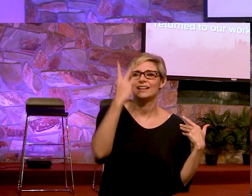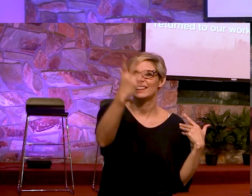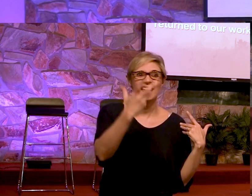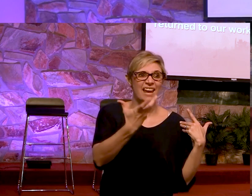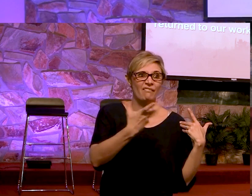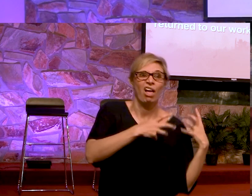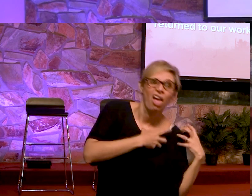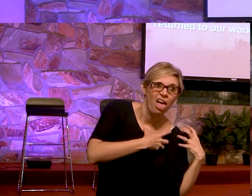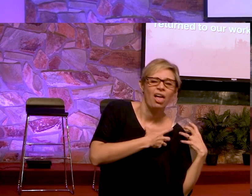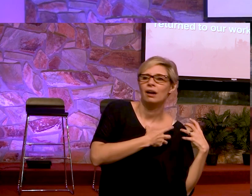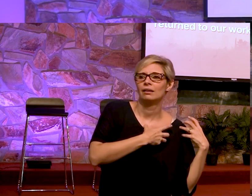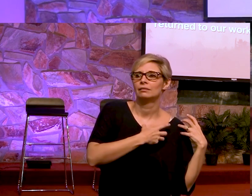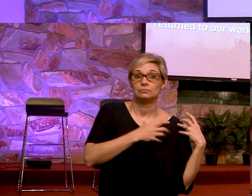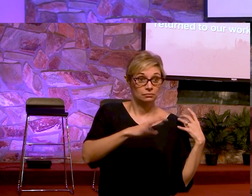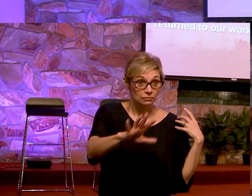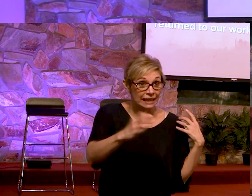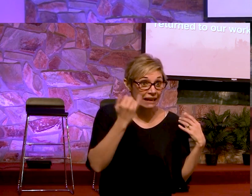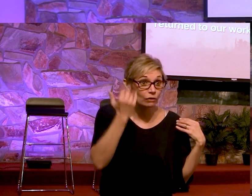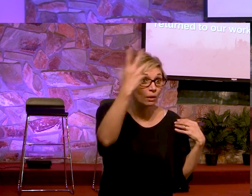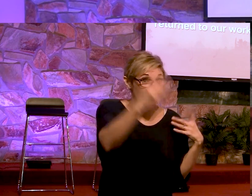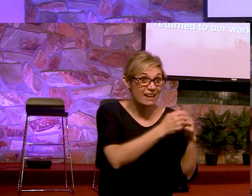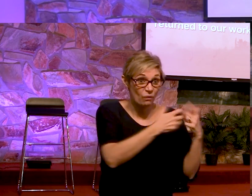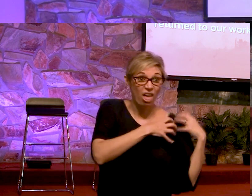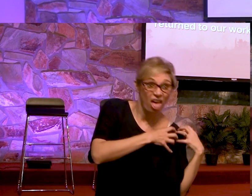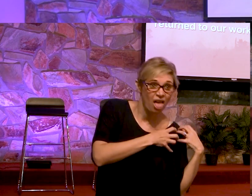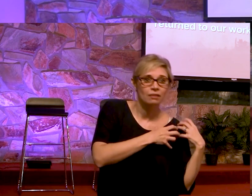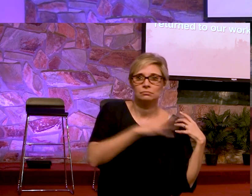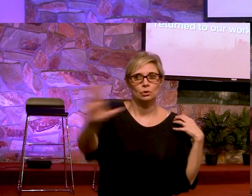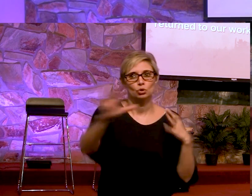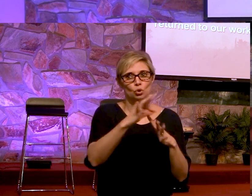But if you do, that's your choice.